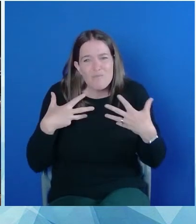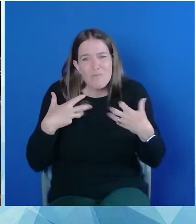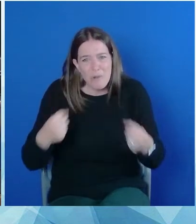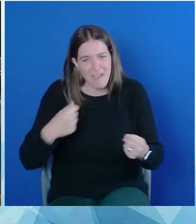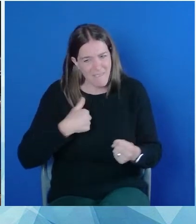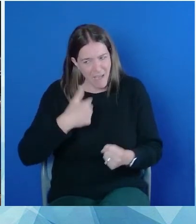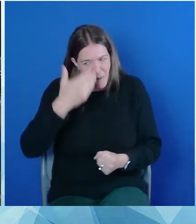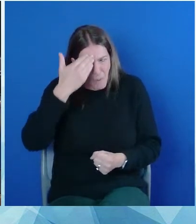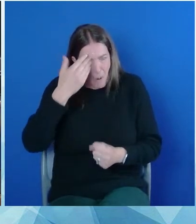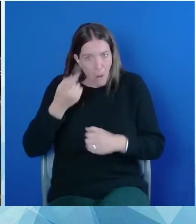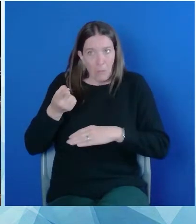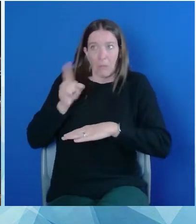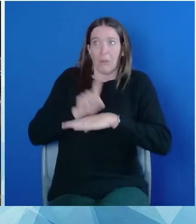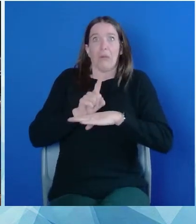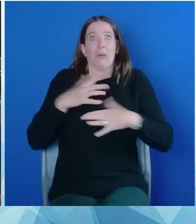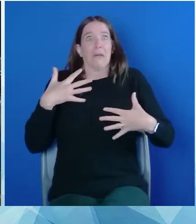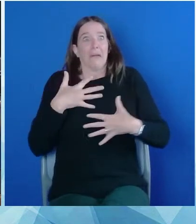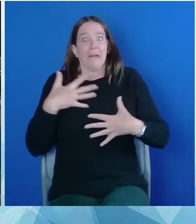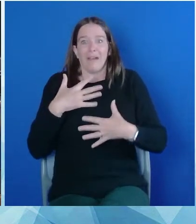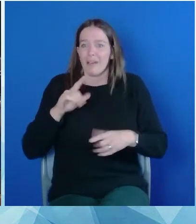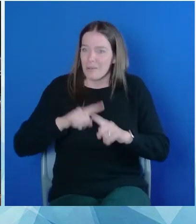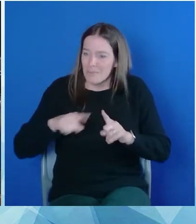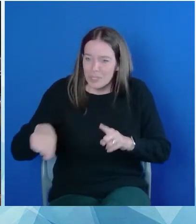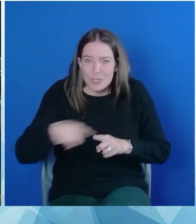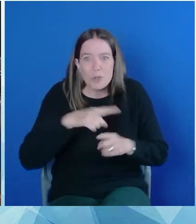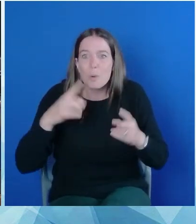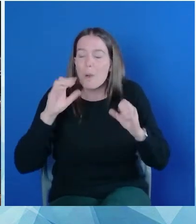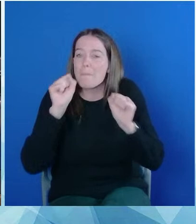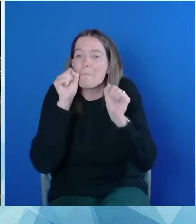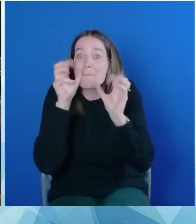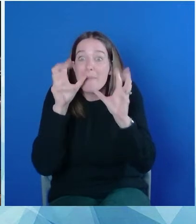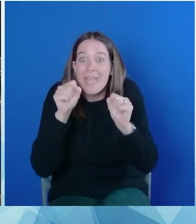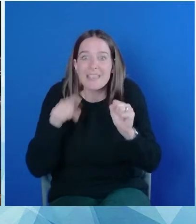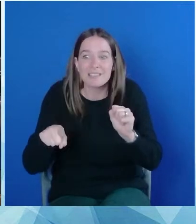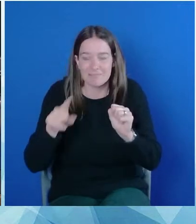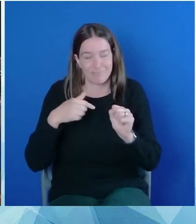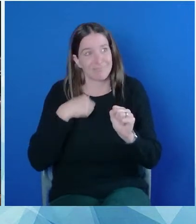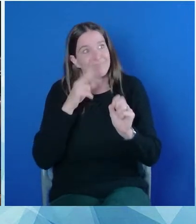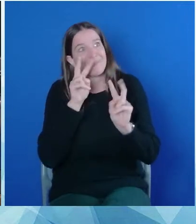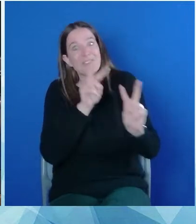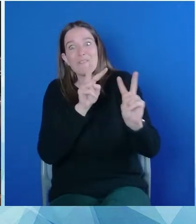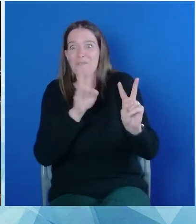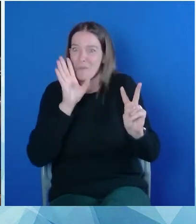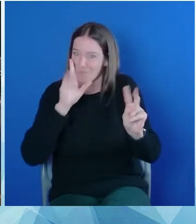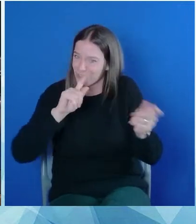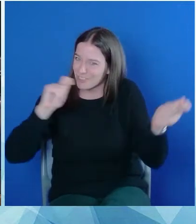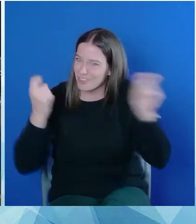up and do that. You guys are amazing. You guys are going to be changing the world, and I'm so proud to see you